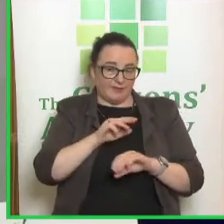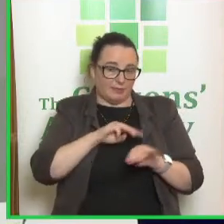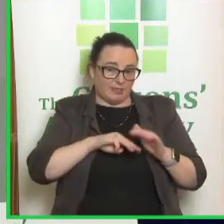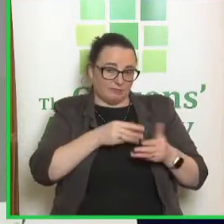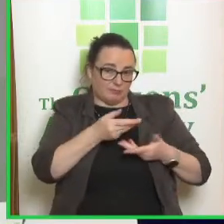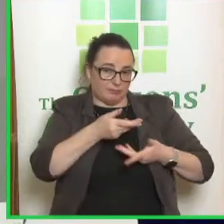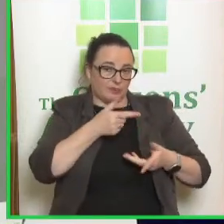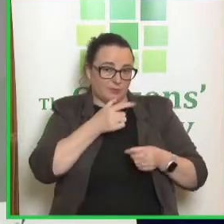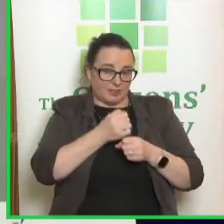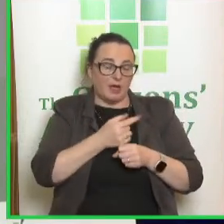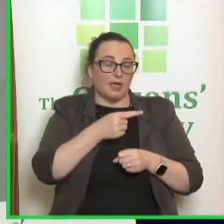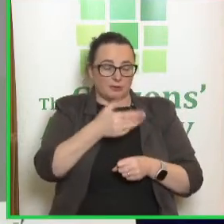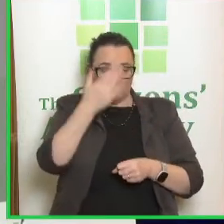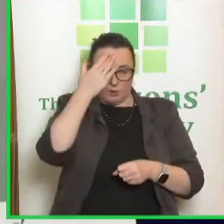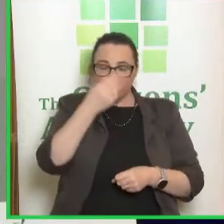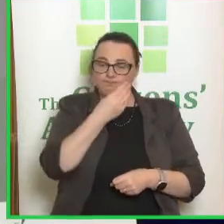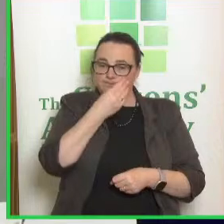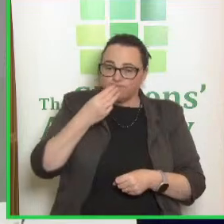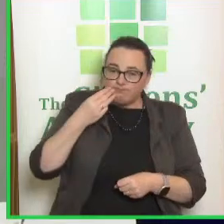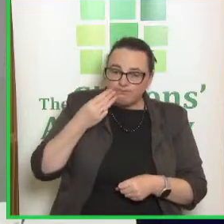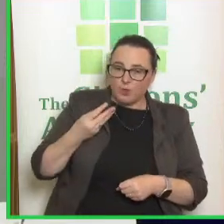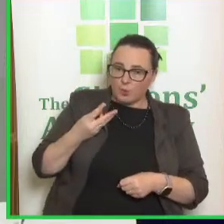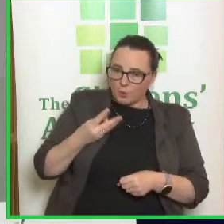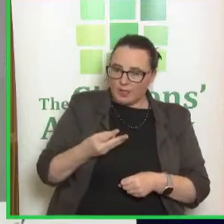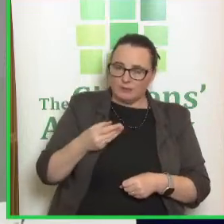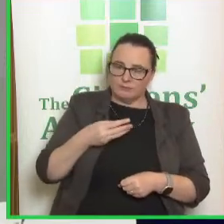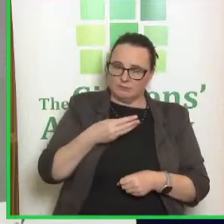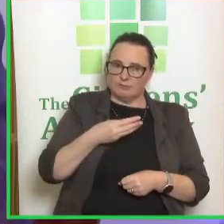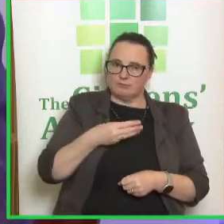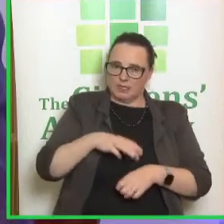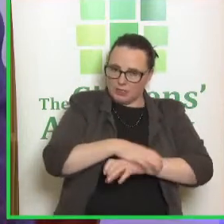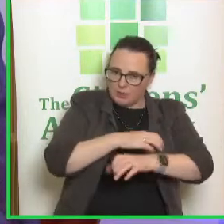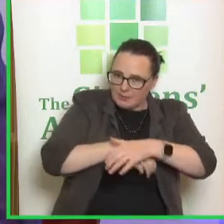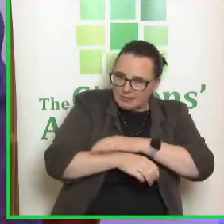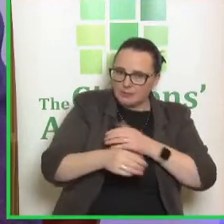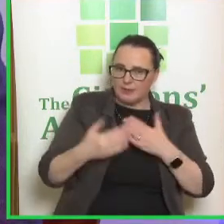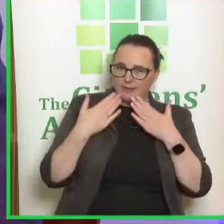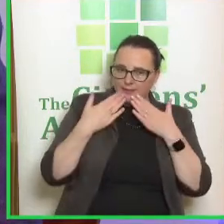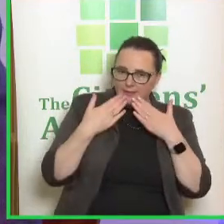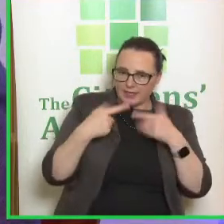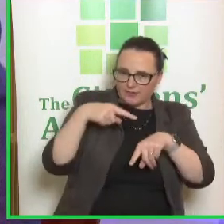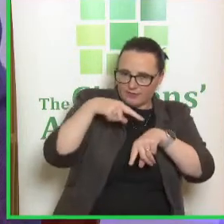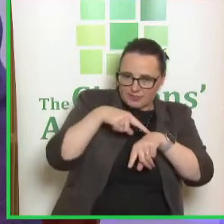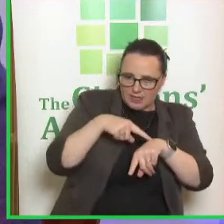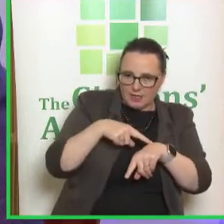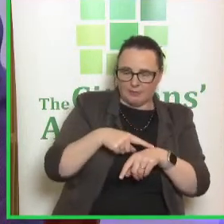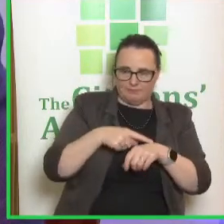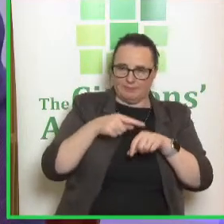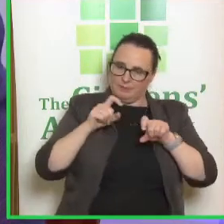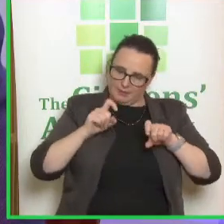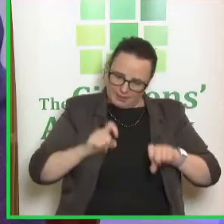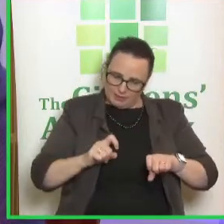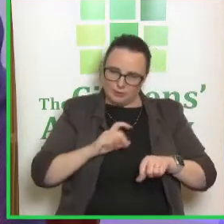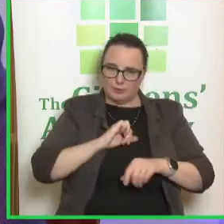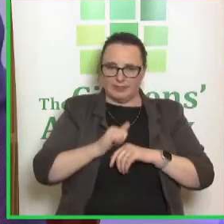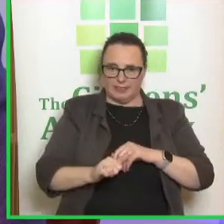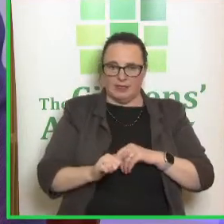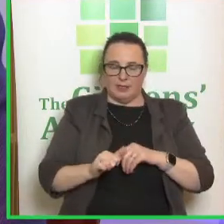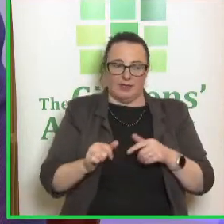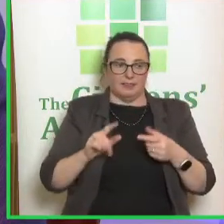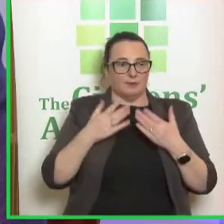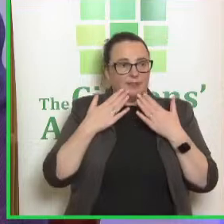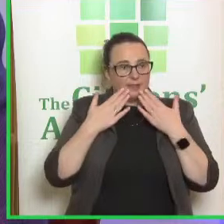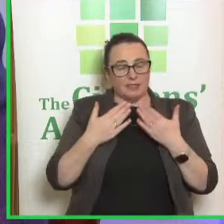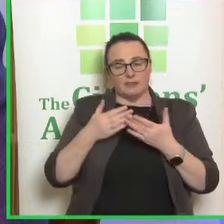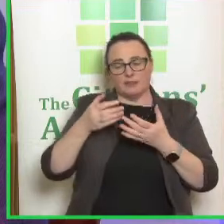and I know she's committed to that too. So I just want to thank the Minister for her time and commitment from what I've seen throughout today so far. And indeed, I want to thank the